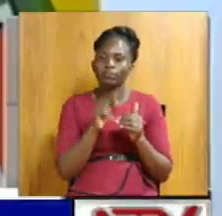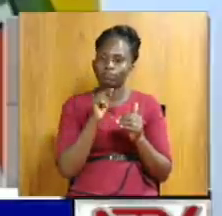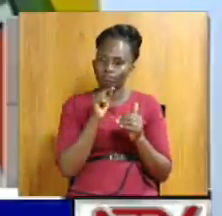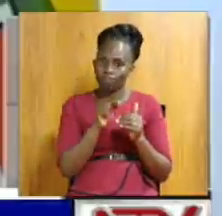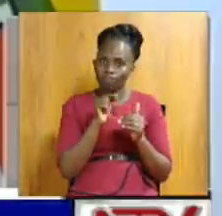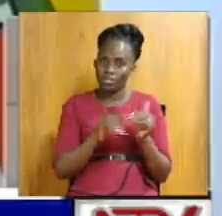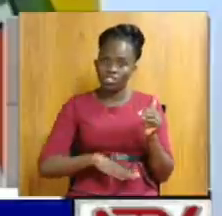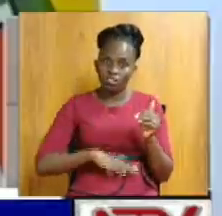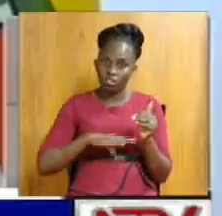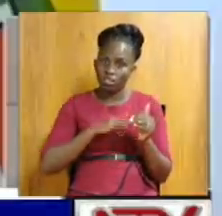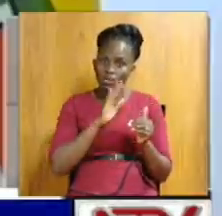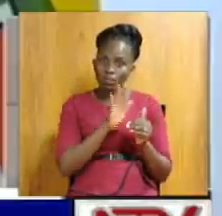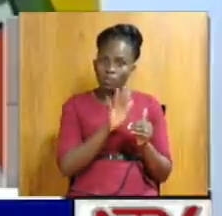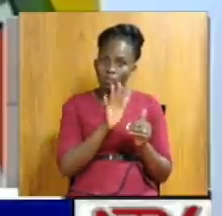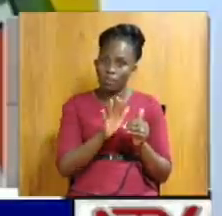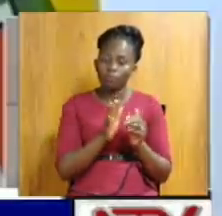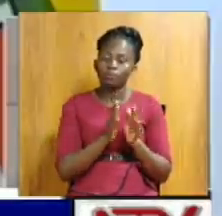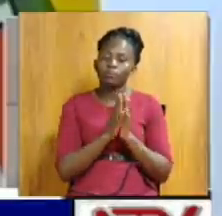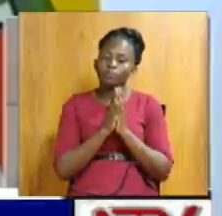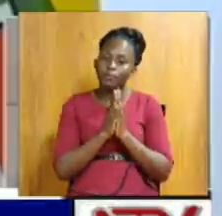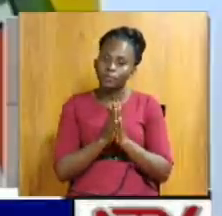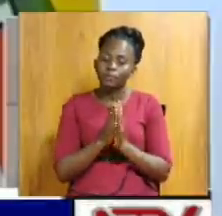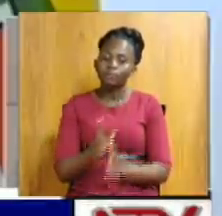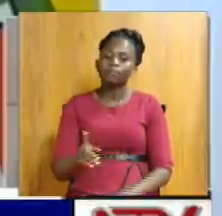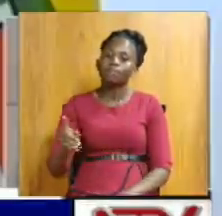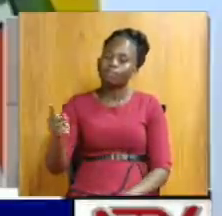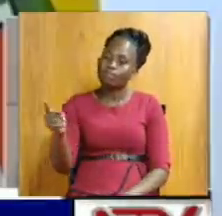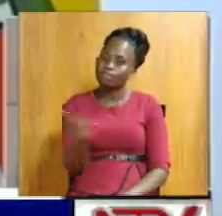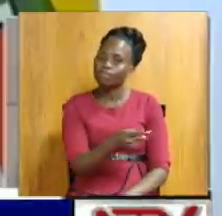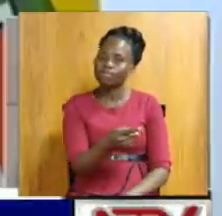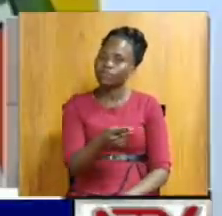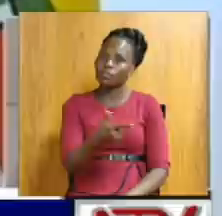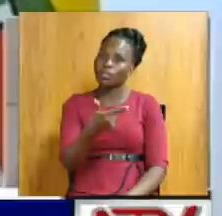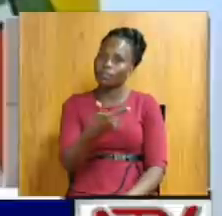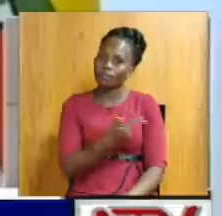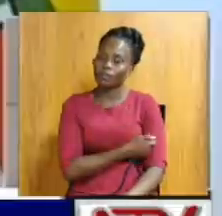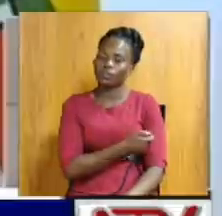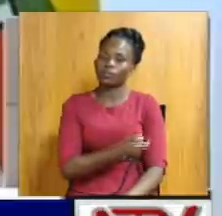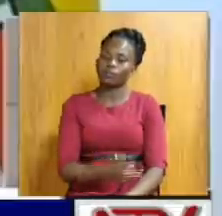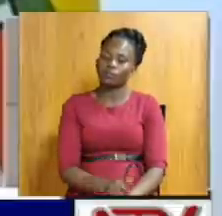age, go out and be vaccinated.